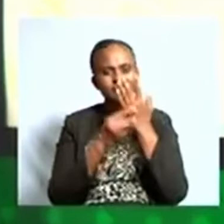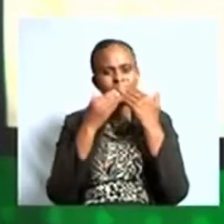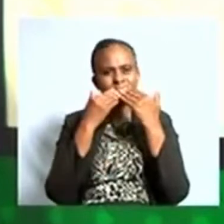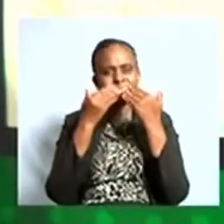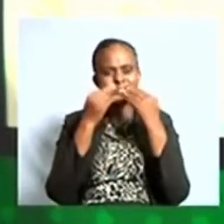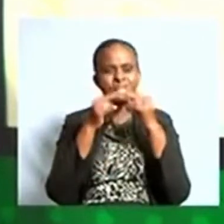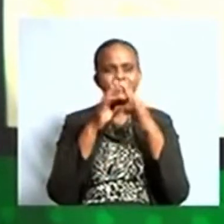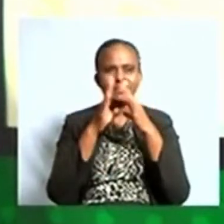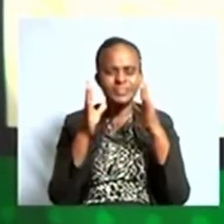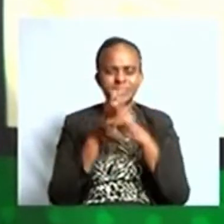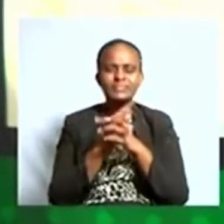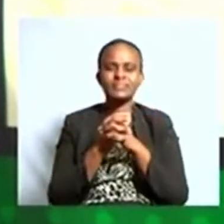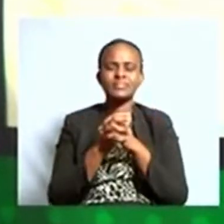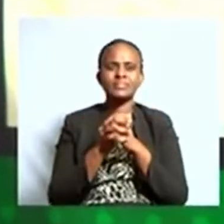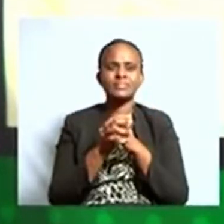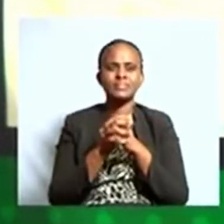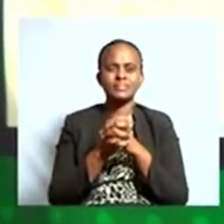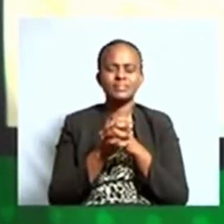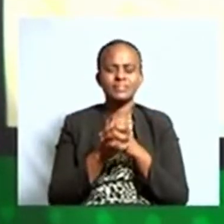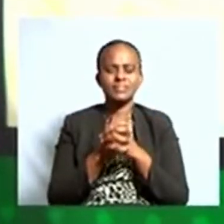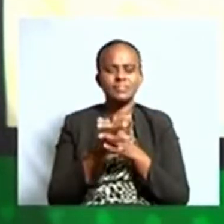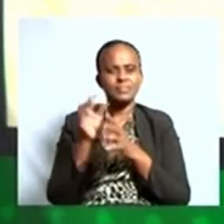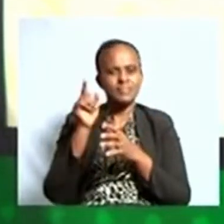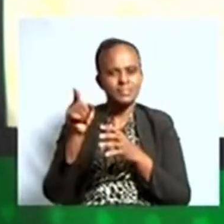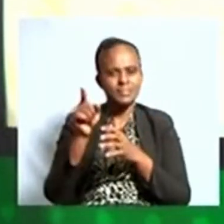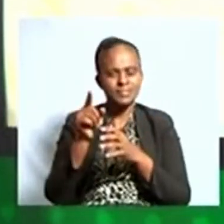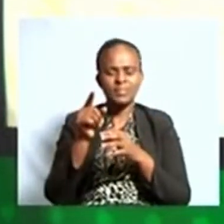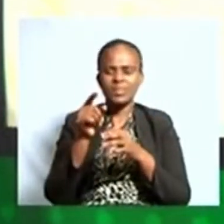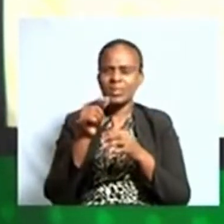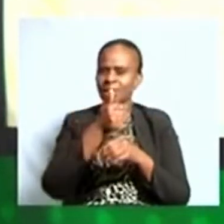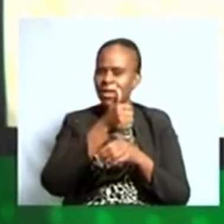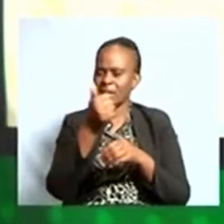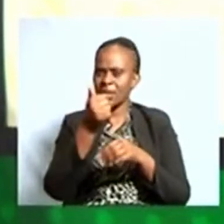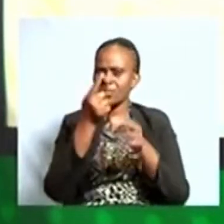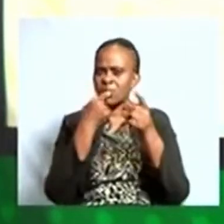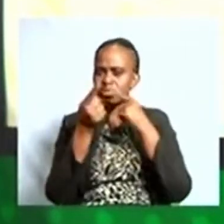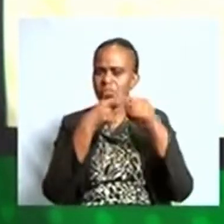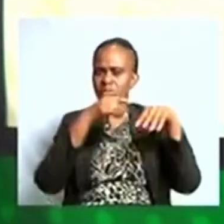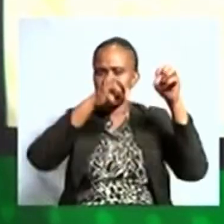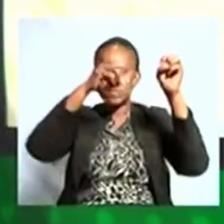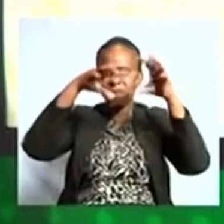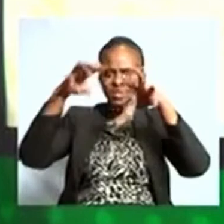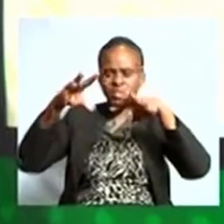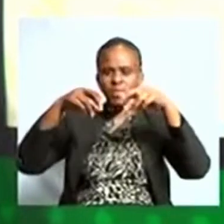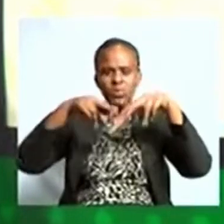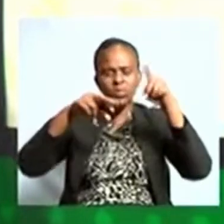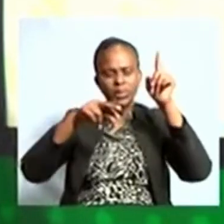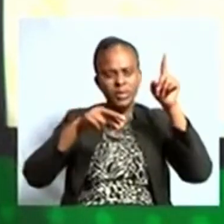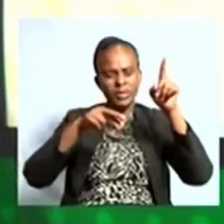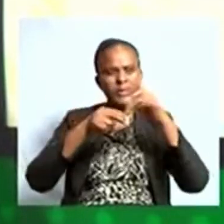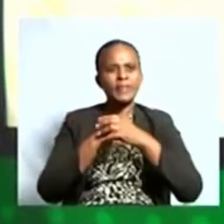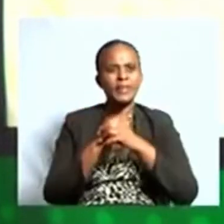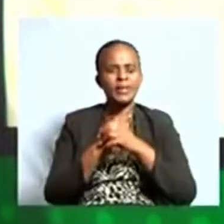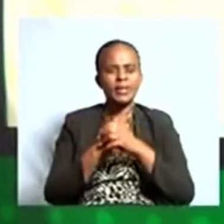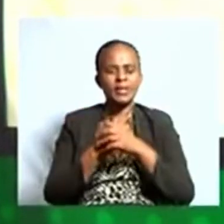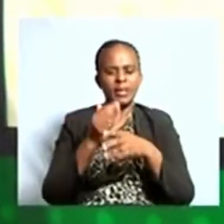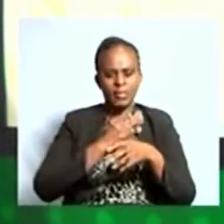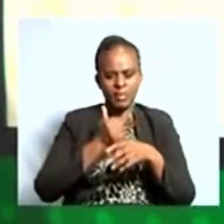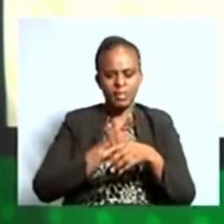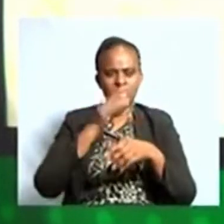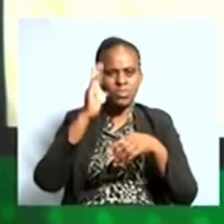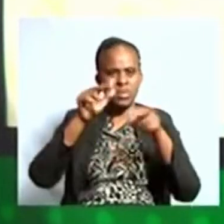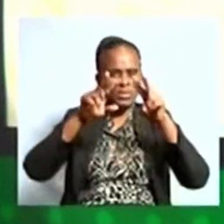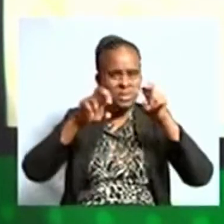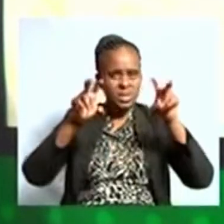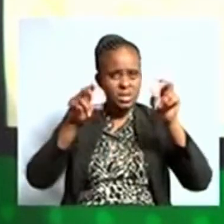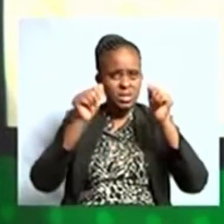much. Mr. Njovu talked about the road along the ZESCO pylons. I will check with the councillor.